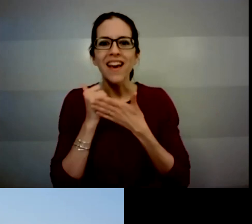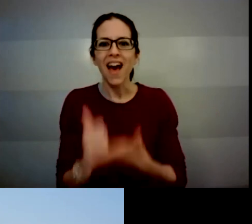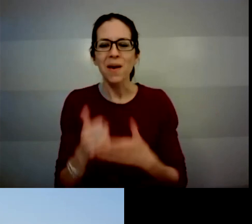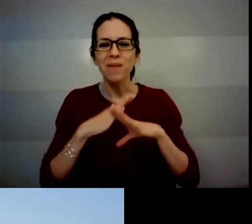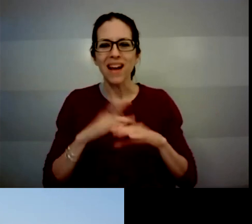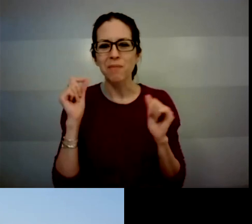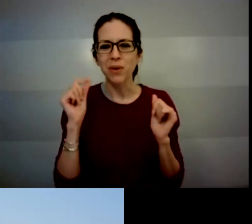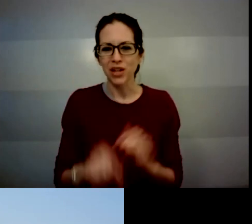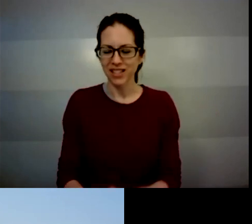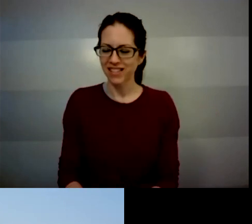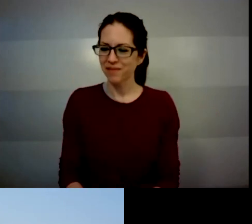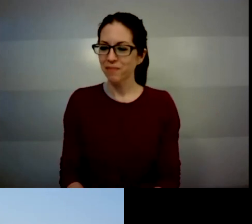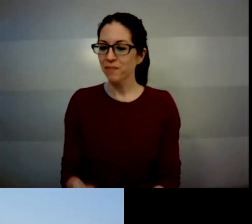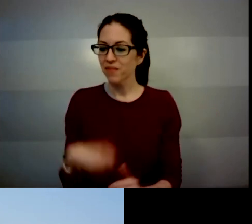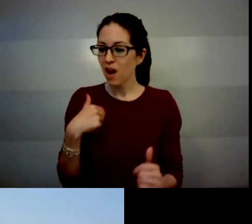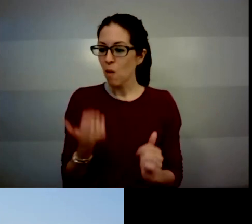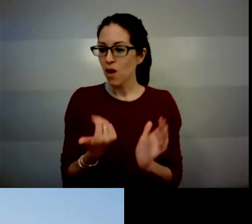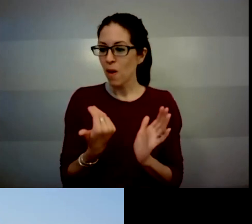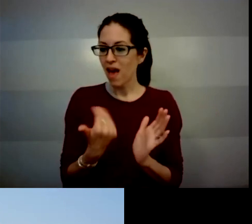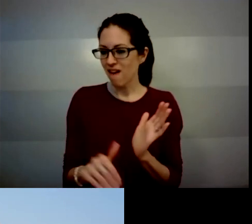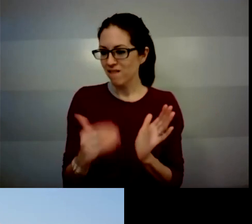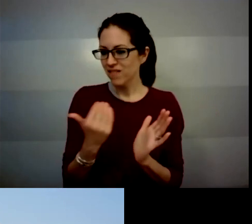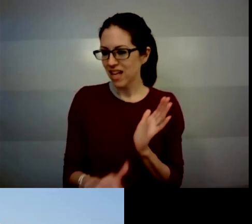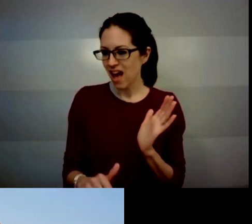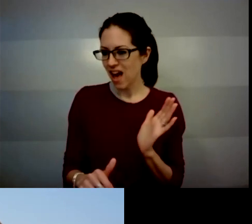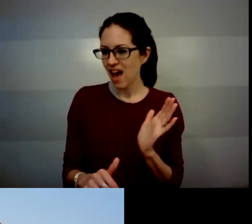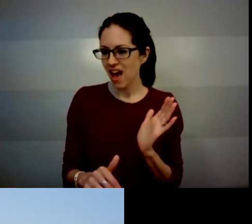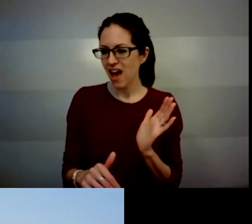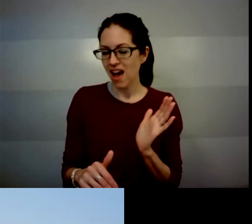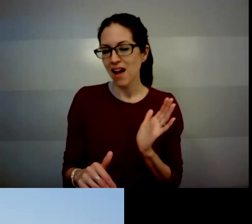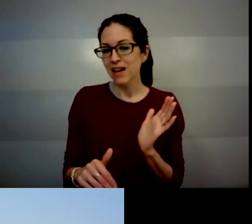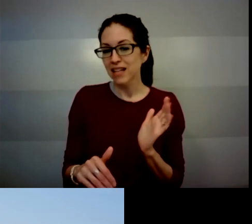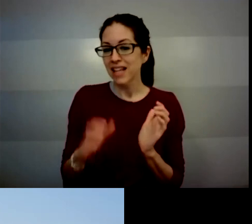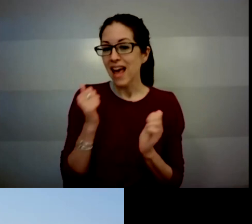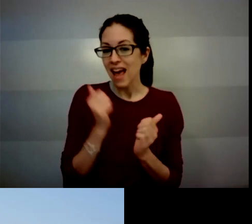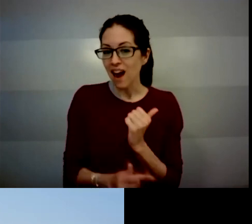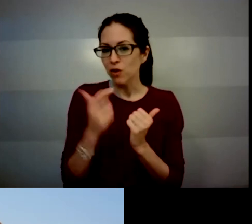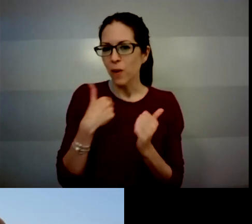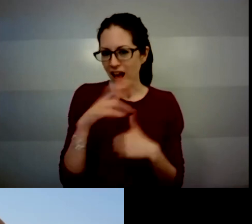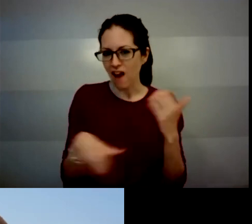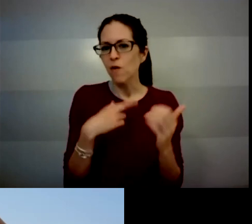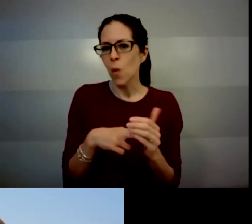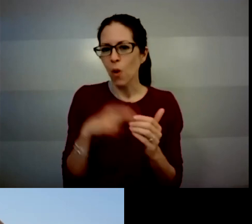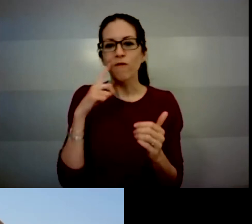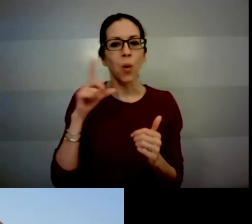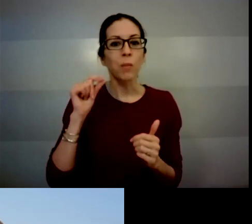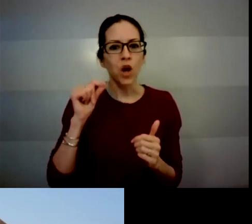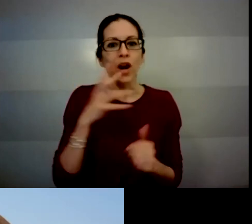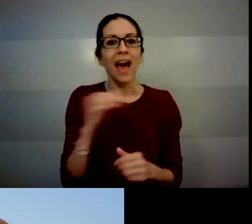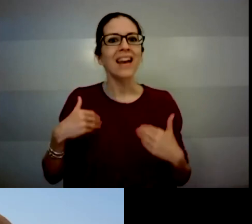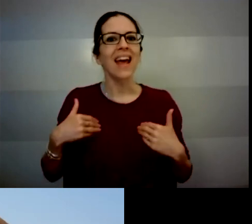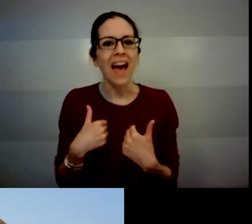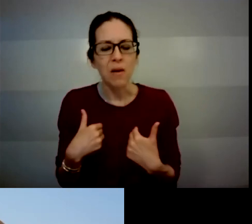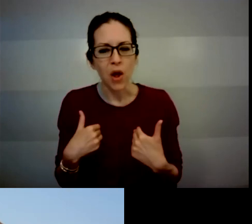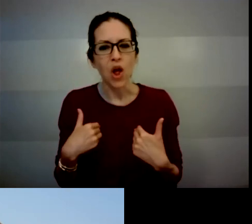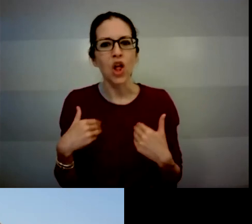reiterate everything that you just said, talking about there is a role for everybody in bird conservation and all wildlife conservation.